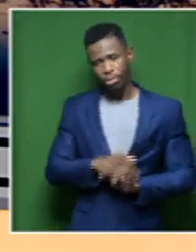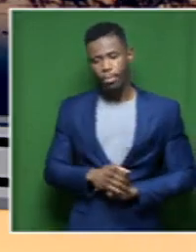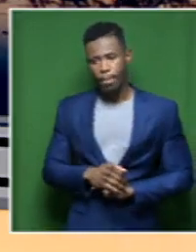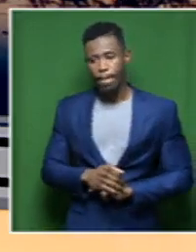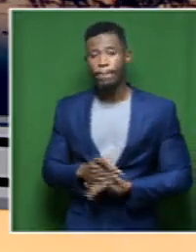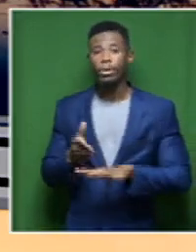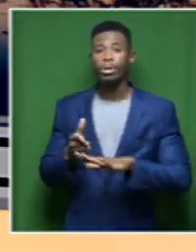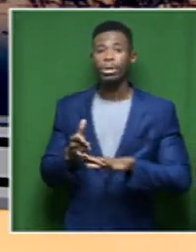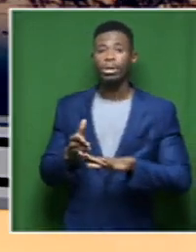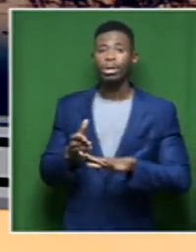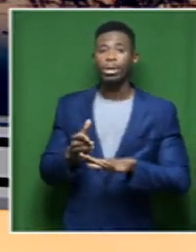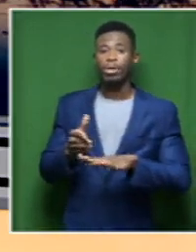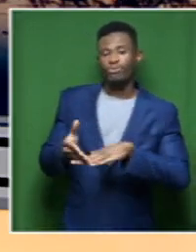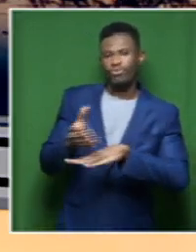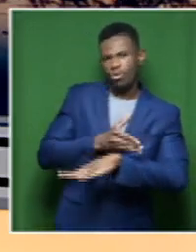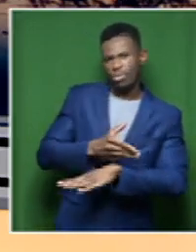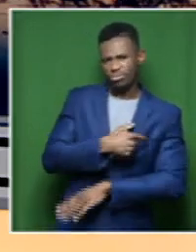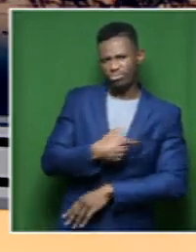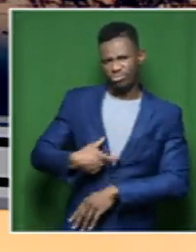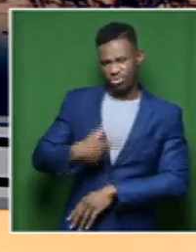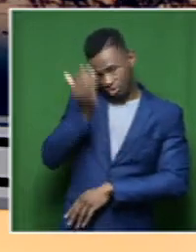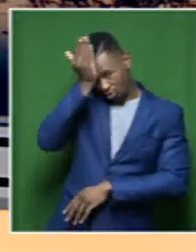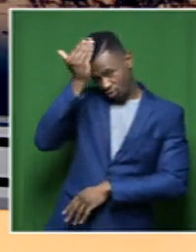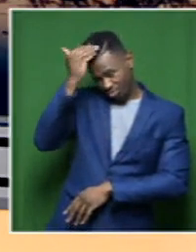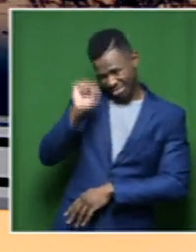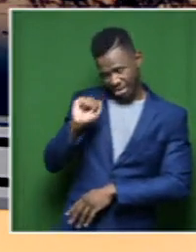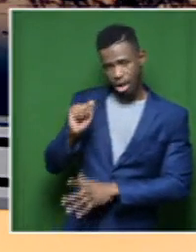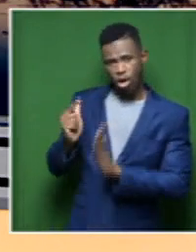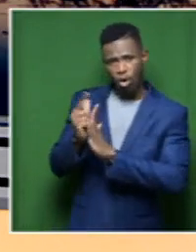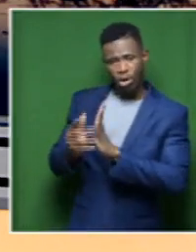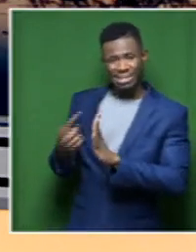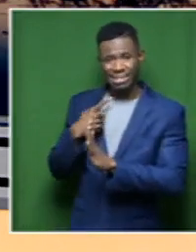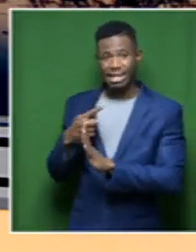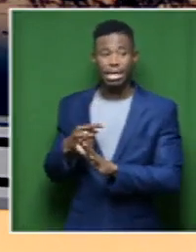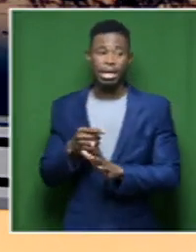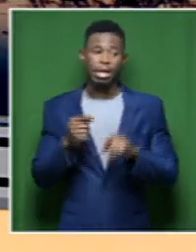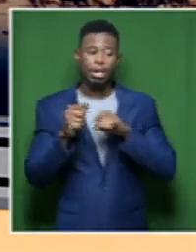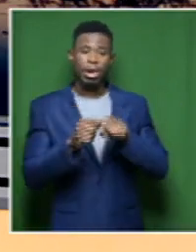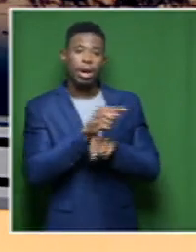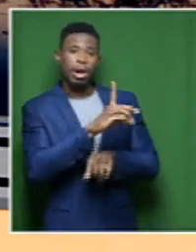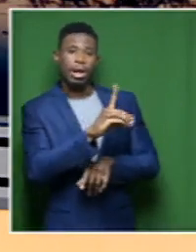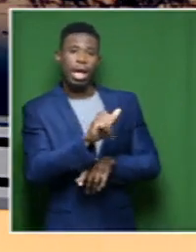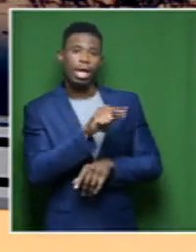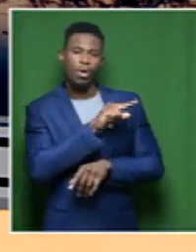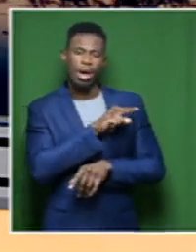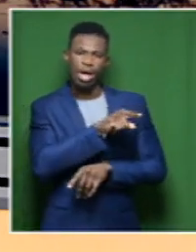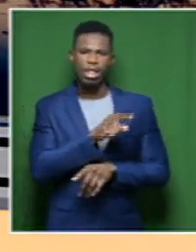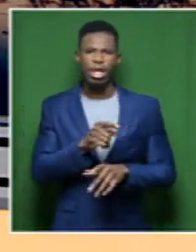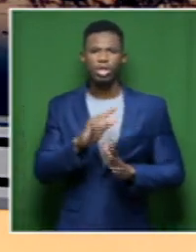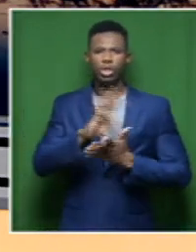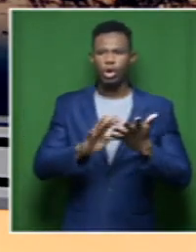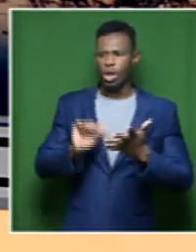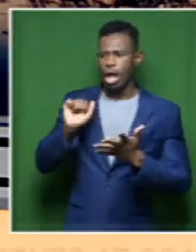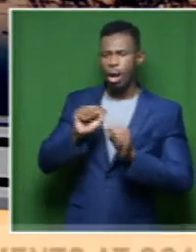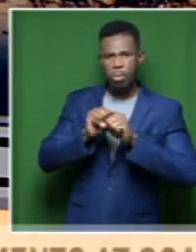Former President Jacob Zuma's lawyers have accused the DA of using the courts to scandalise him after he was granted medical parole.